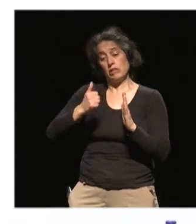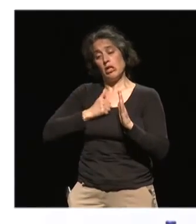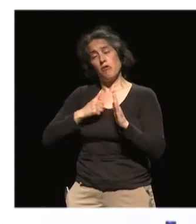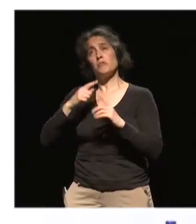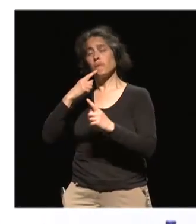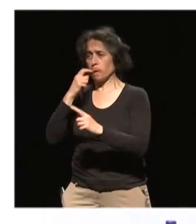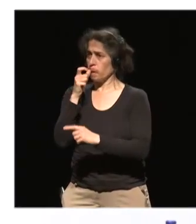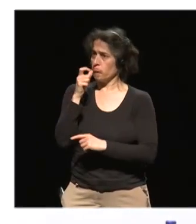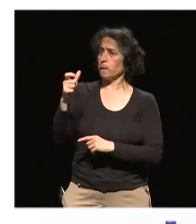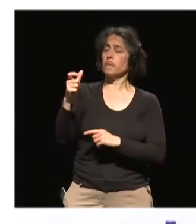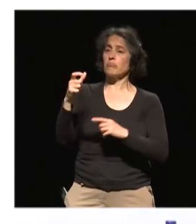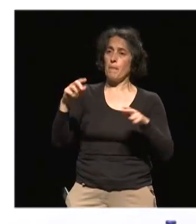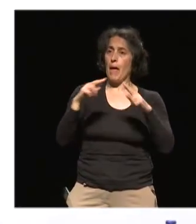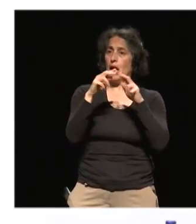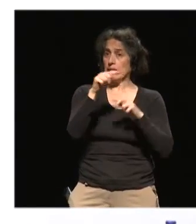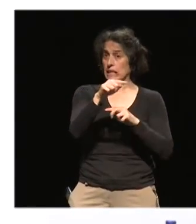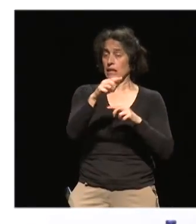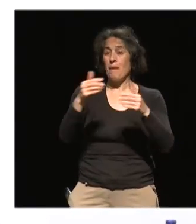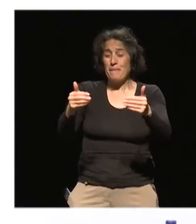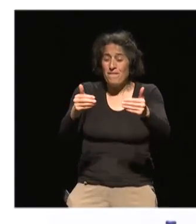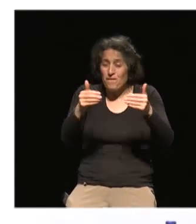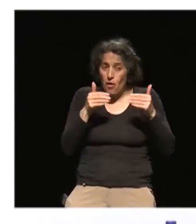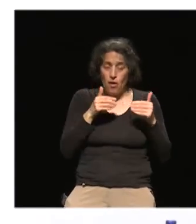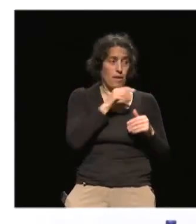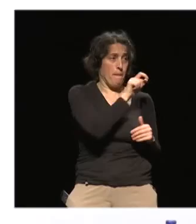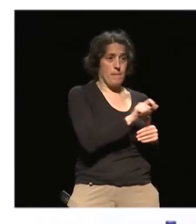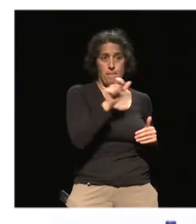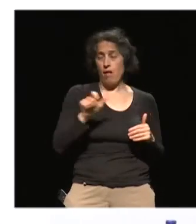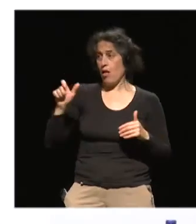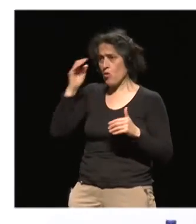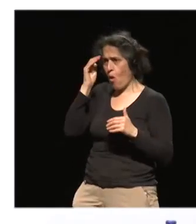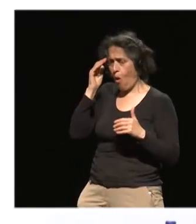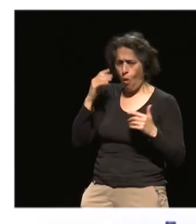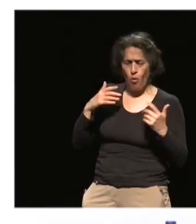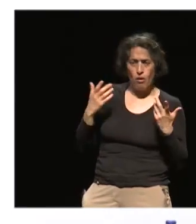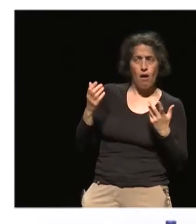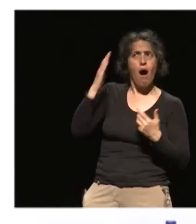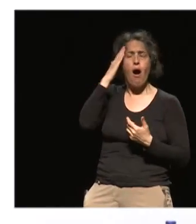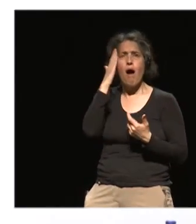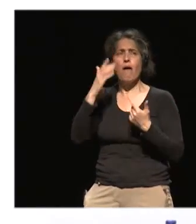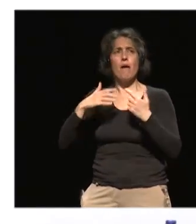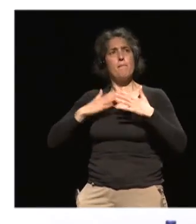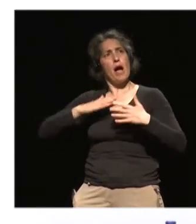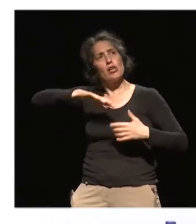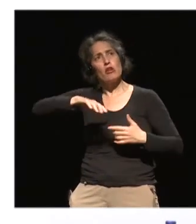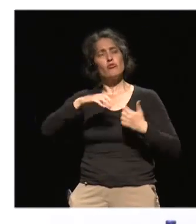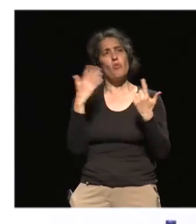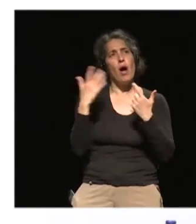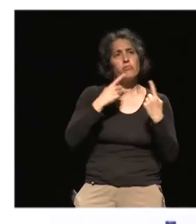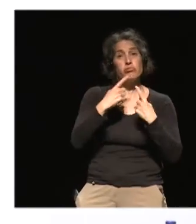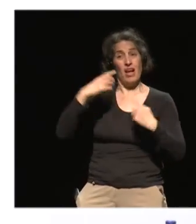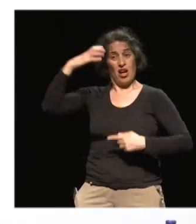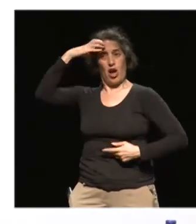is taking ownership of this process. This is not just about governments taking decisions. It's not just about